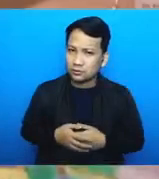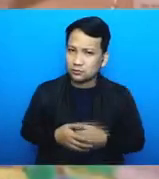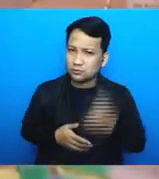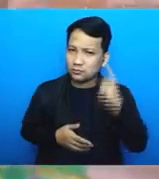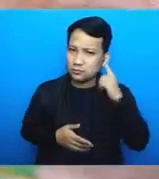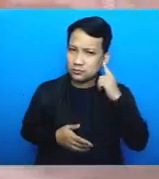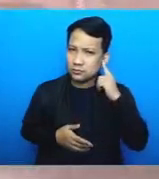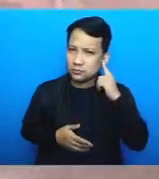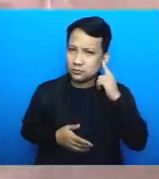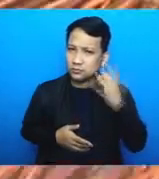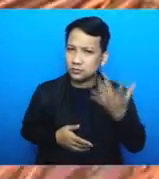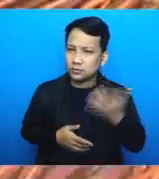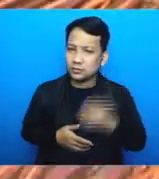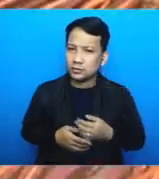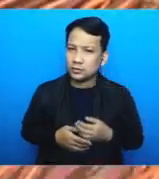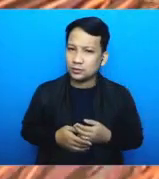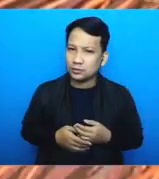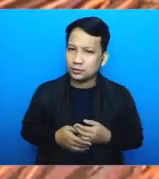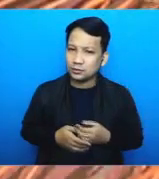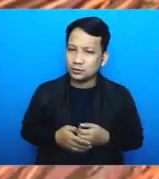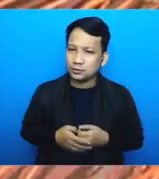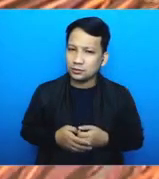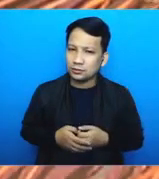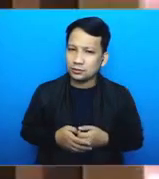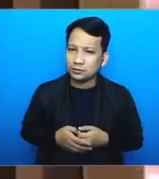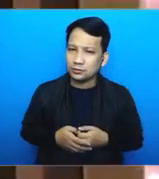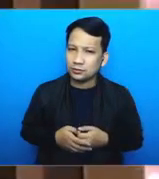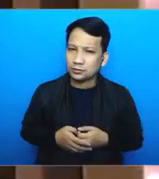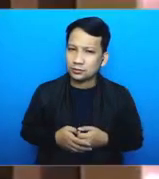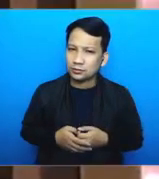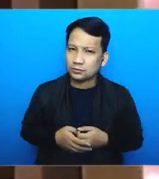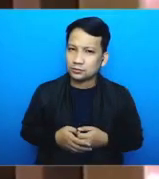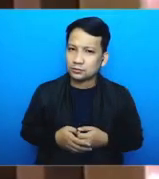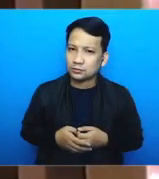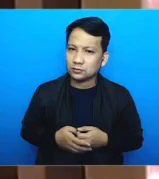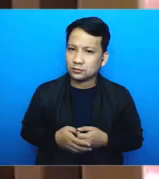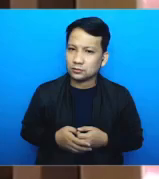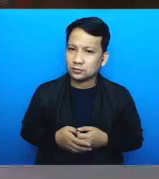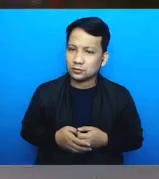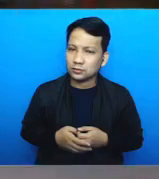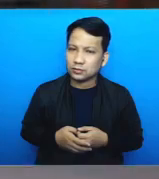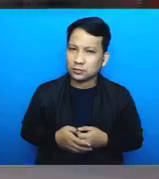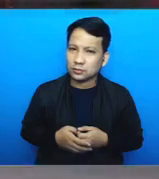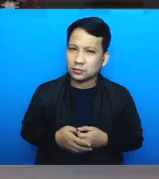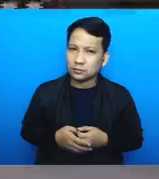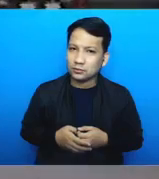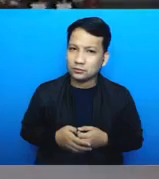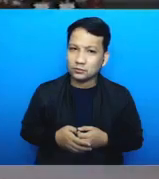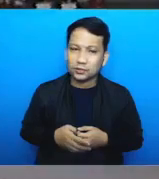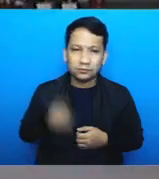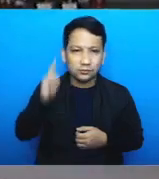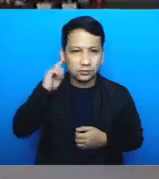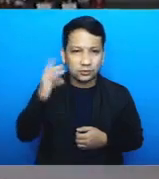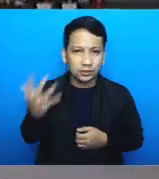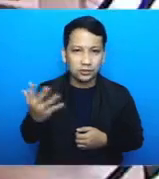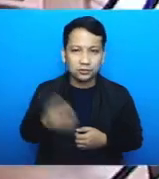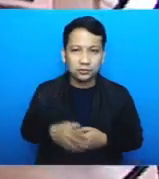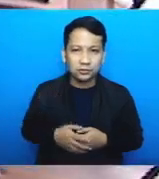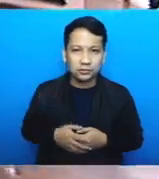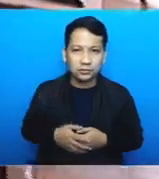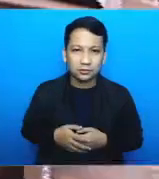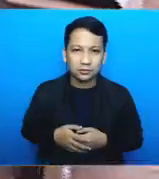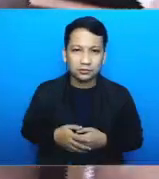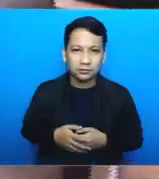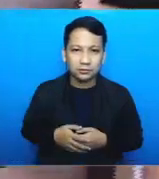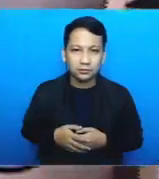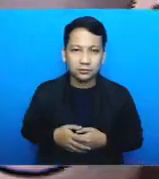rollout ng mga LGU. Ibig sabihin, sa isang establishment gaya ng sinehan, restaurant o kahit sa mga mall,